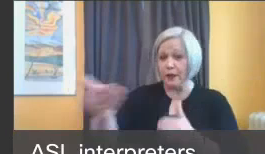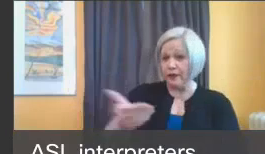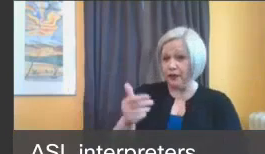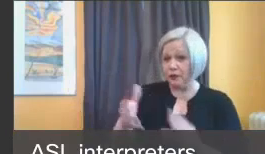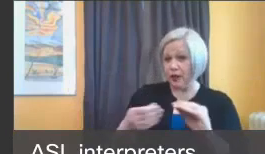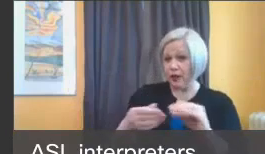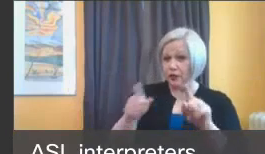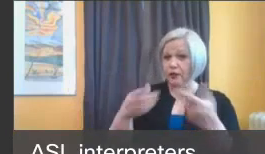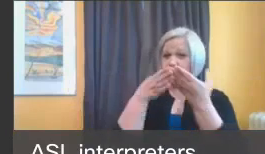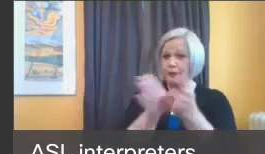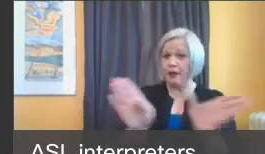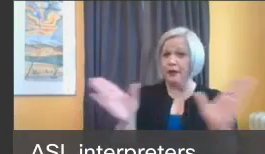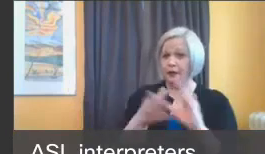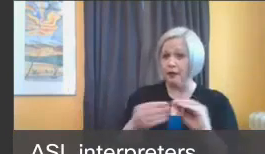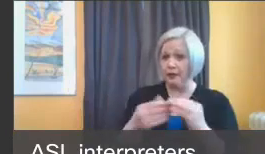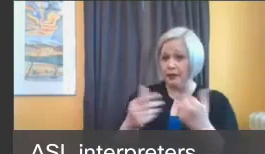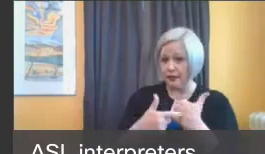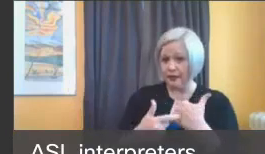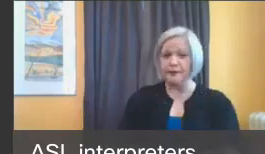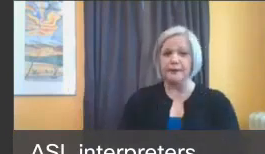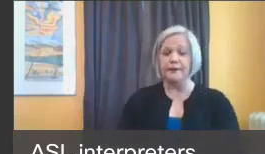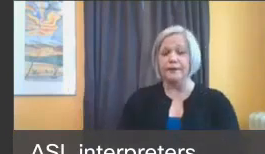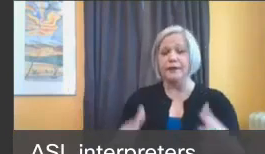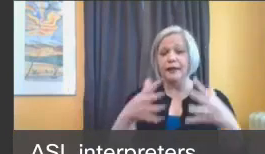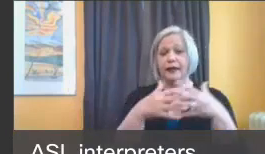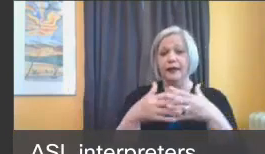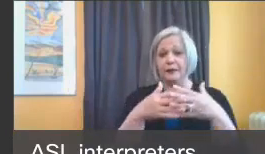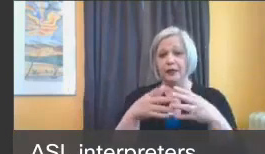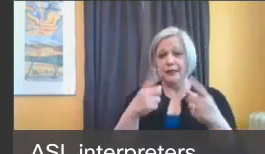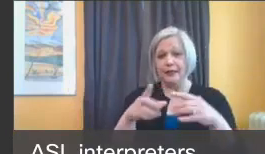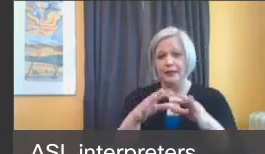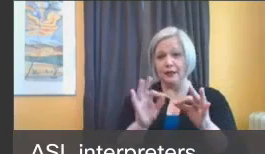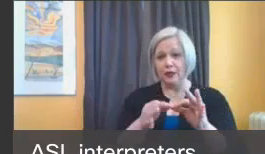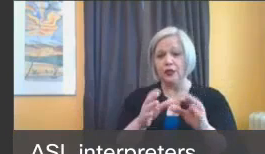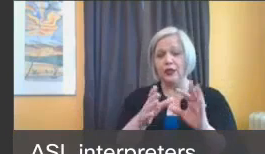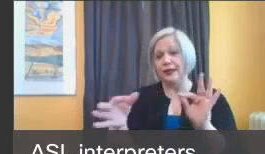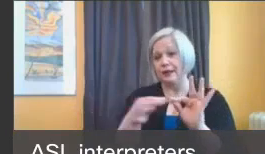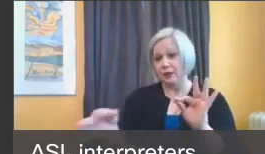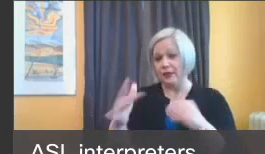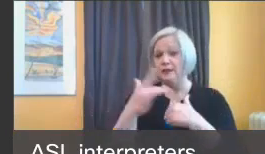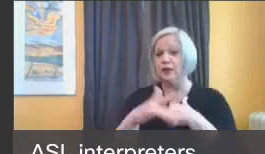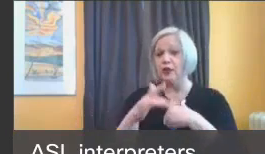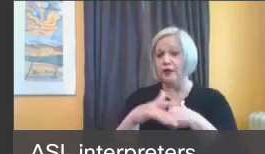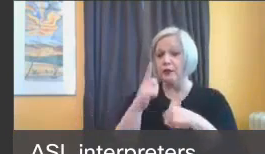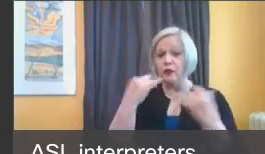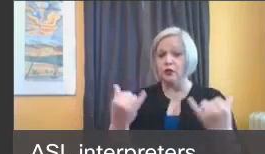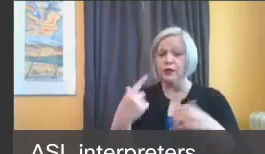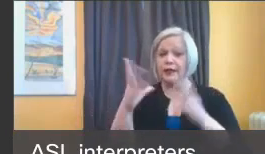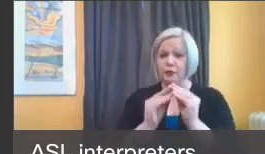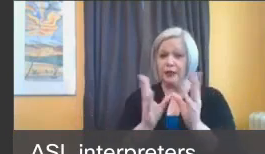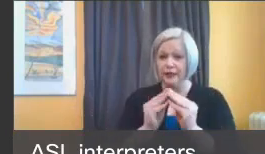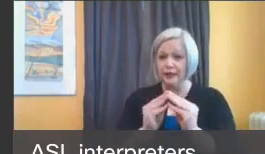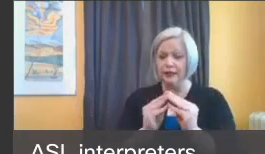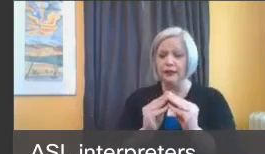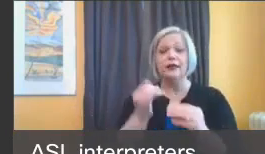comments during the public comment period. American Sign Language and closed captions are available for today's briefing.